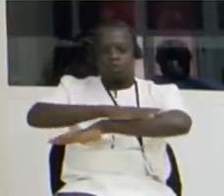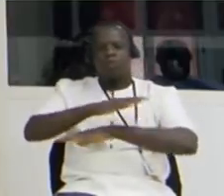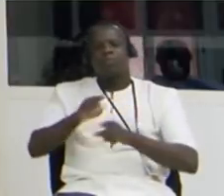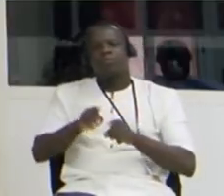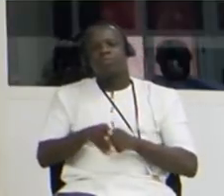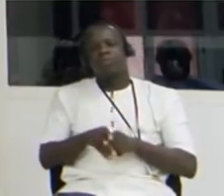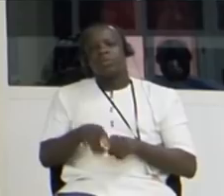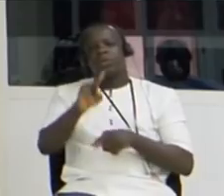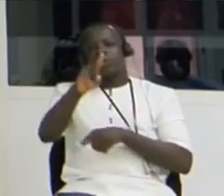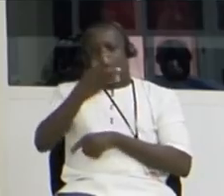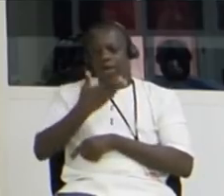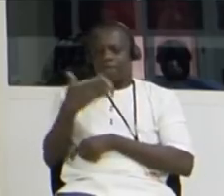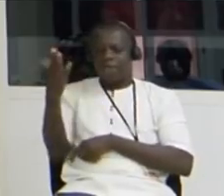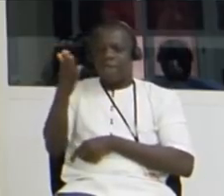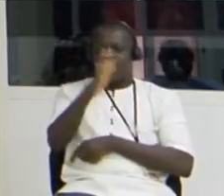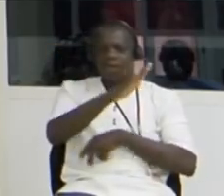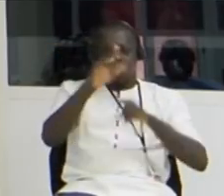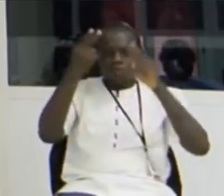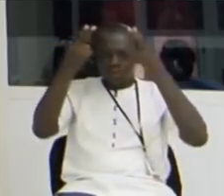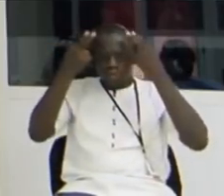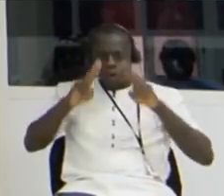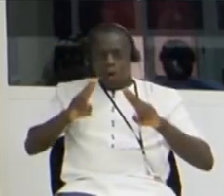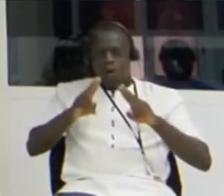any policies in place that were guiding,